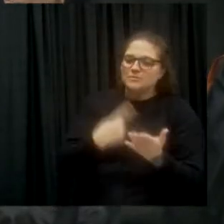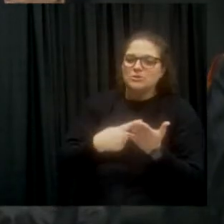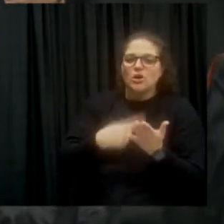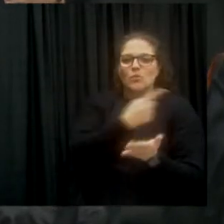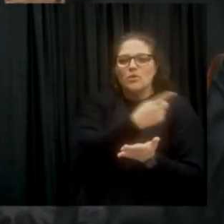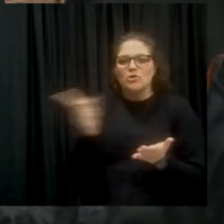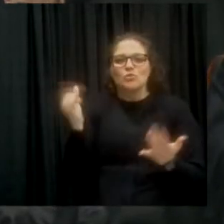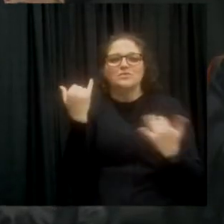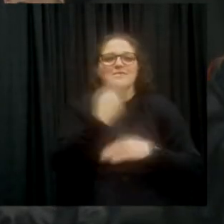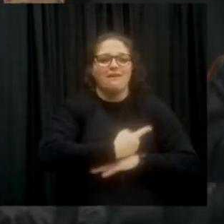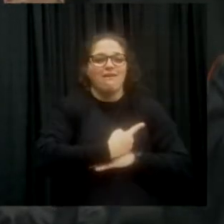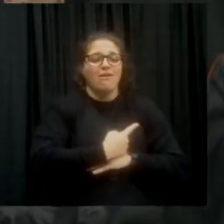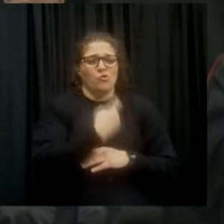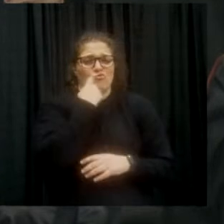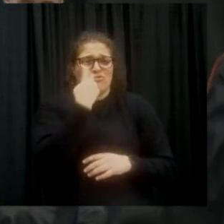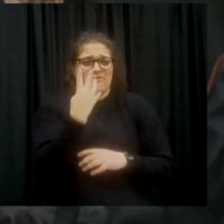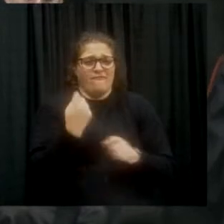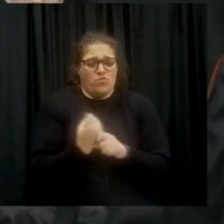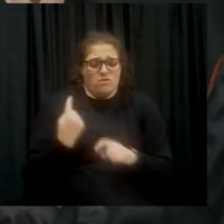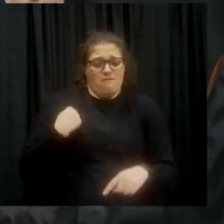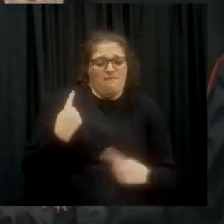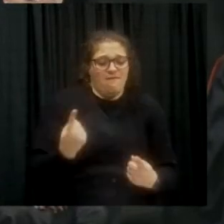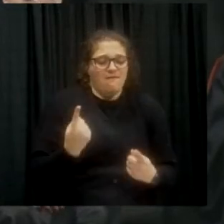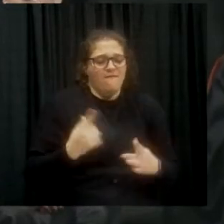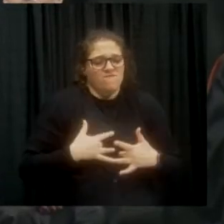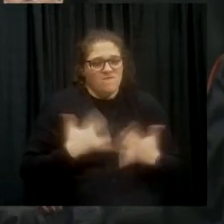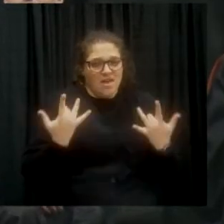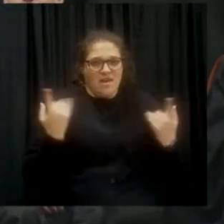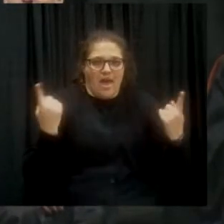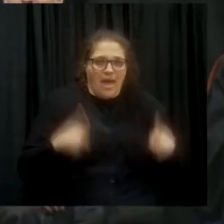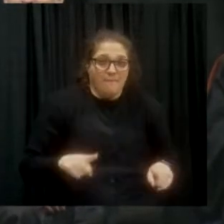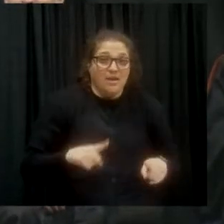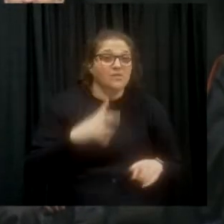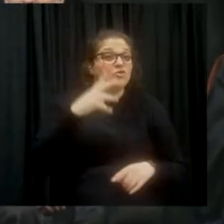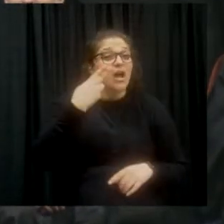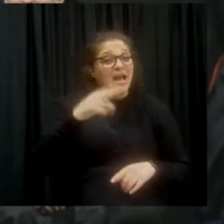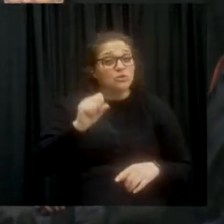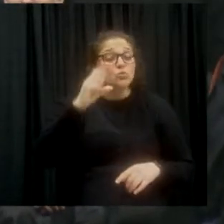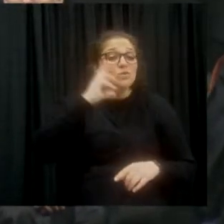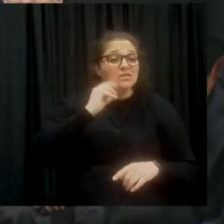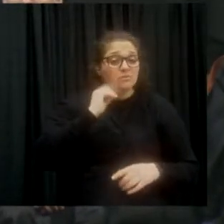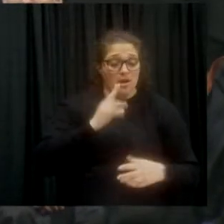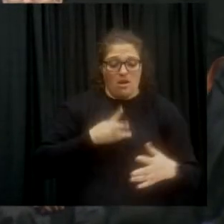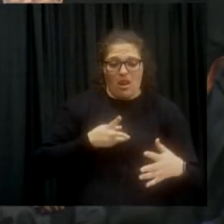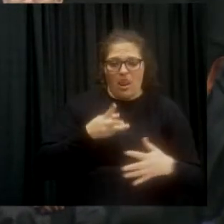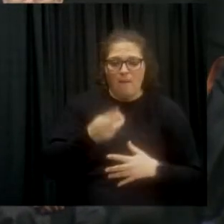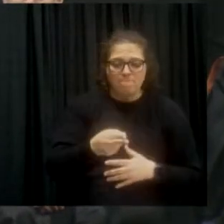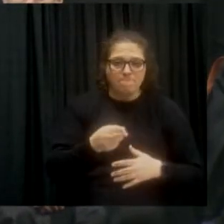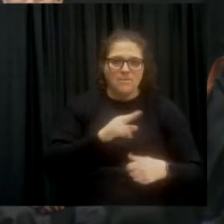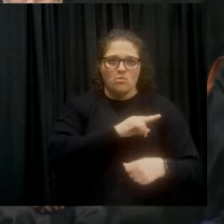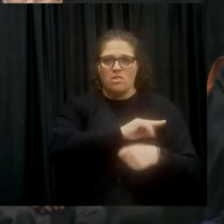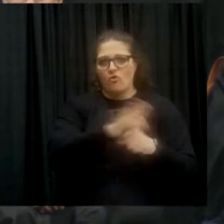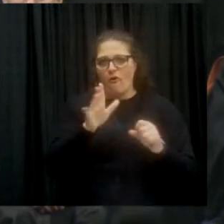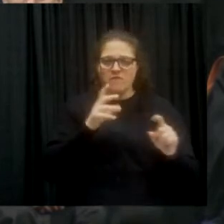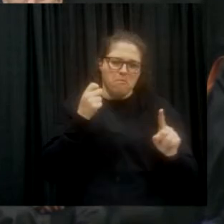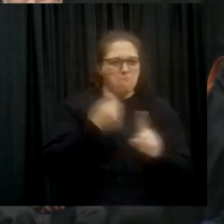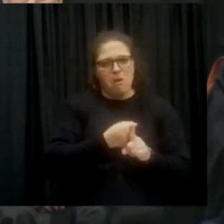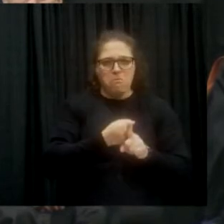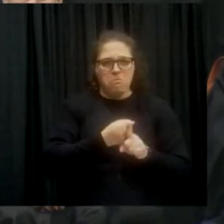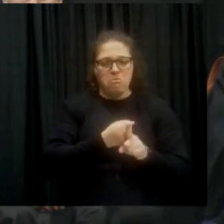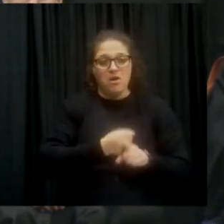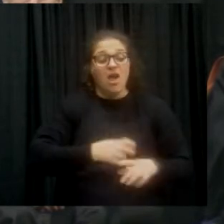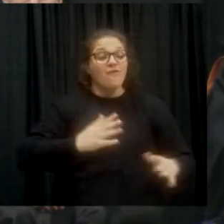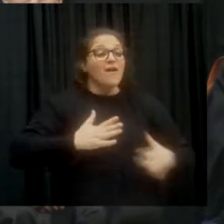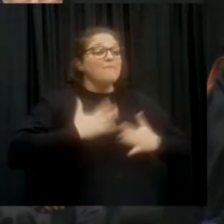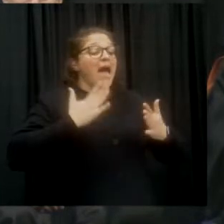today. The past 4 years have been extremely eventful after our high school experience was cut short by an unprecedented pandemic.